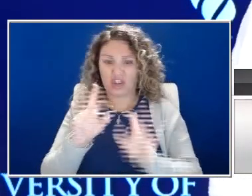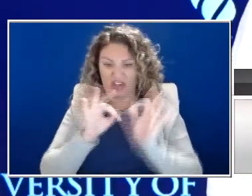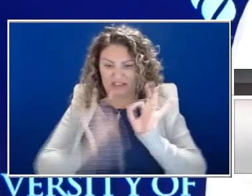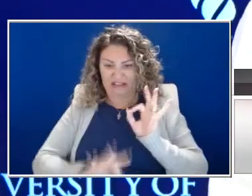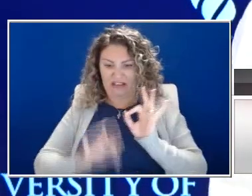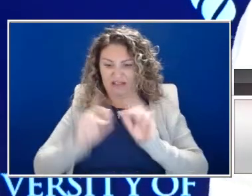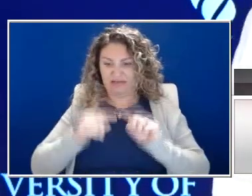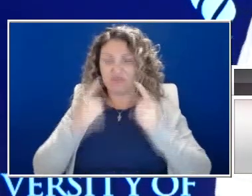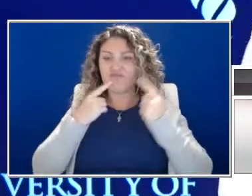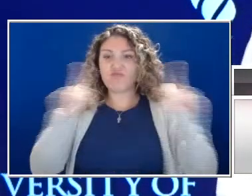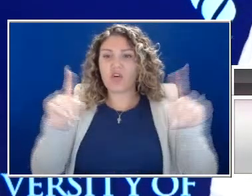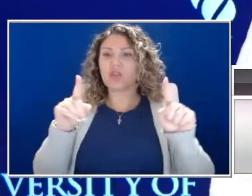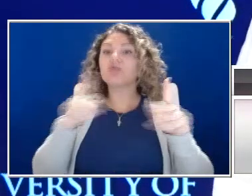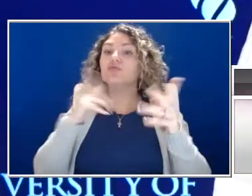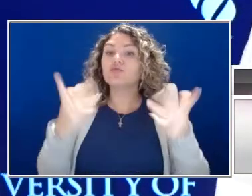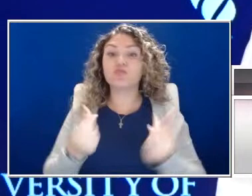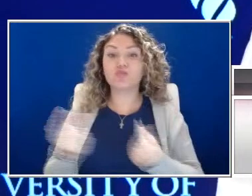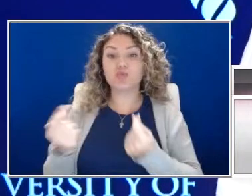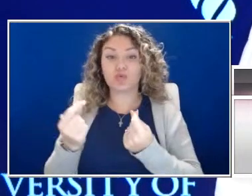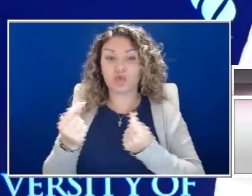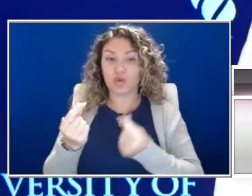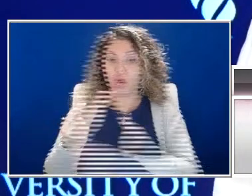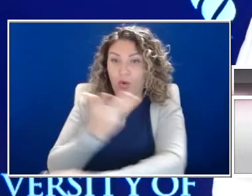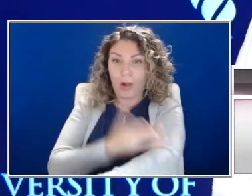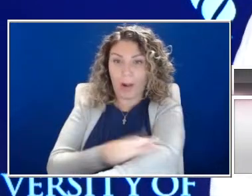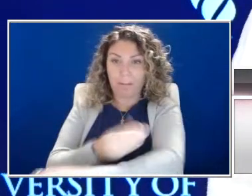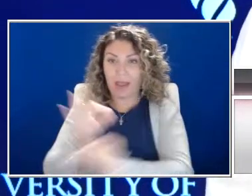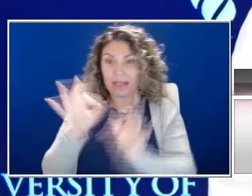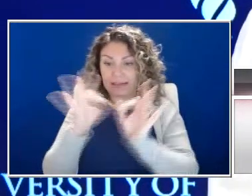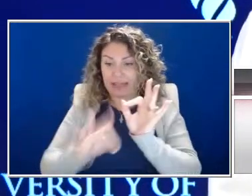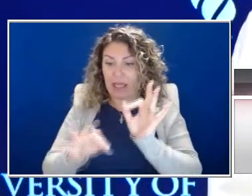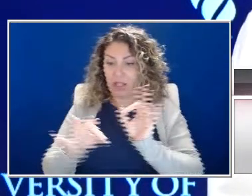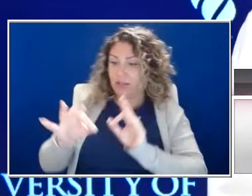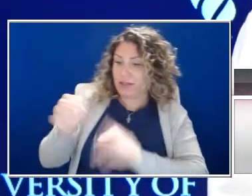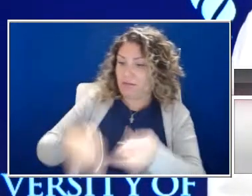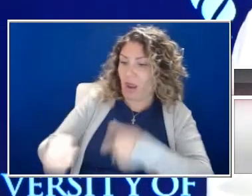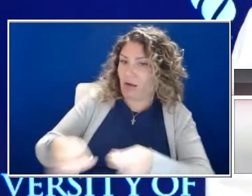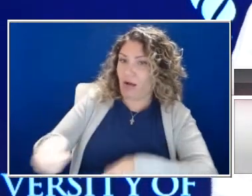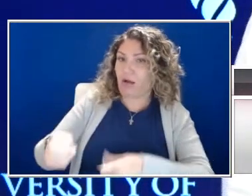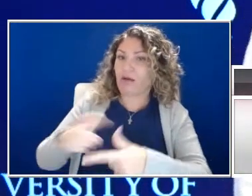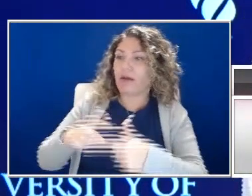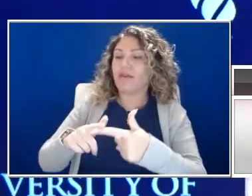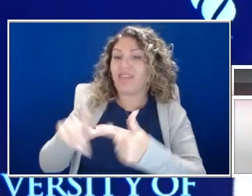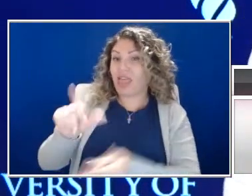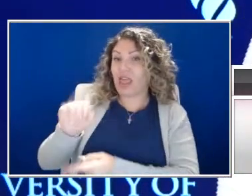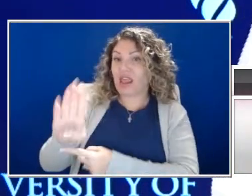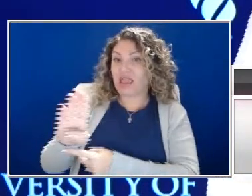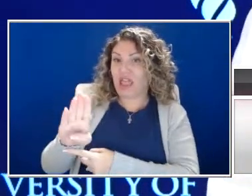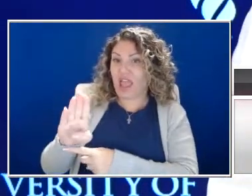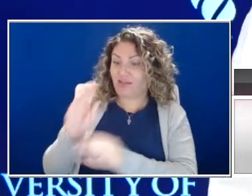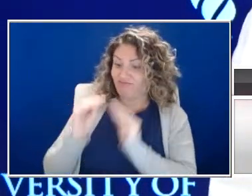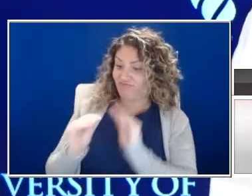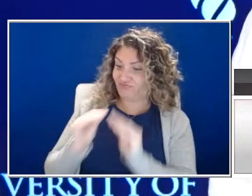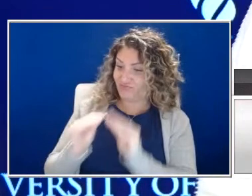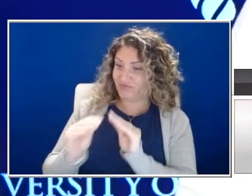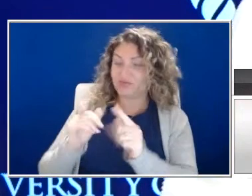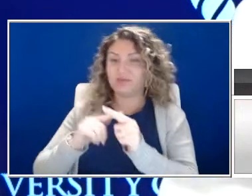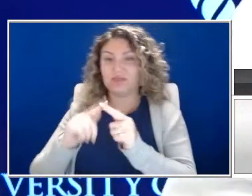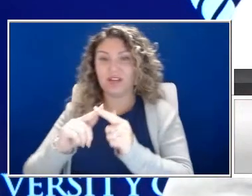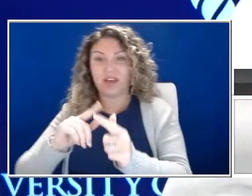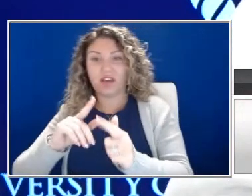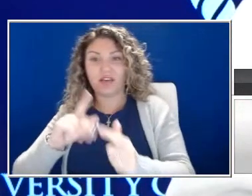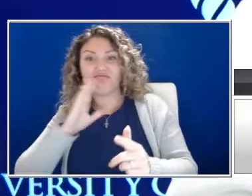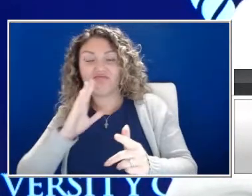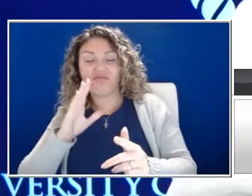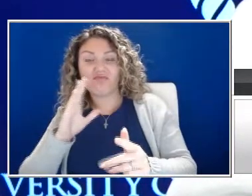out, we re-engineer them genetically in the laboratory so that they'll recognize the cancer again and do the job that they should have done in the first place. We